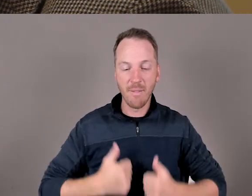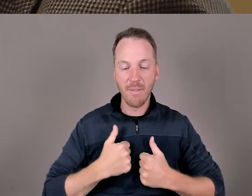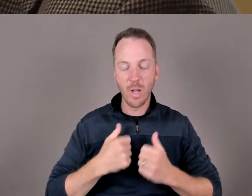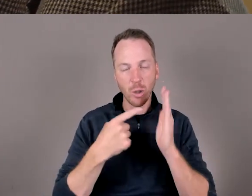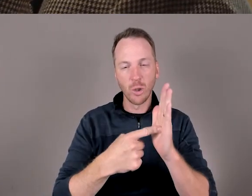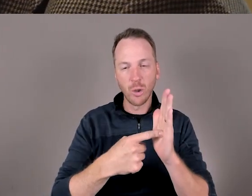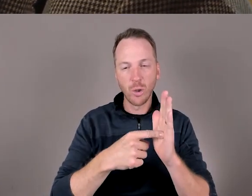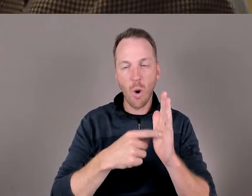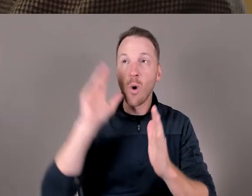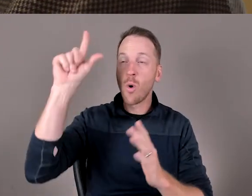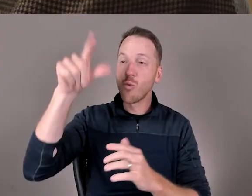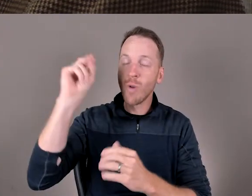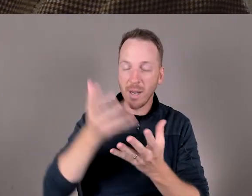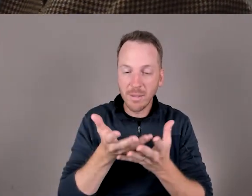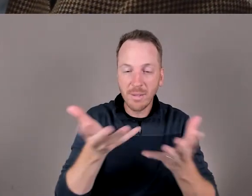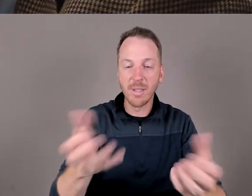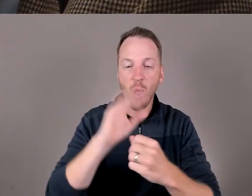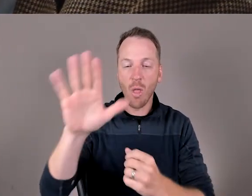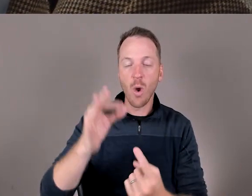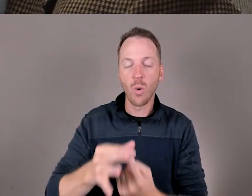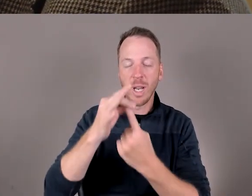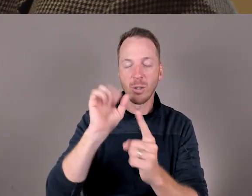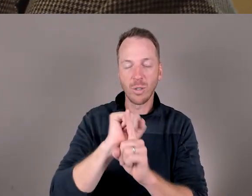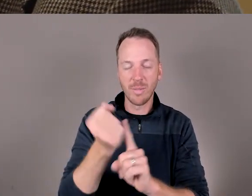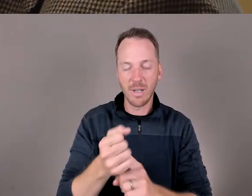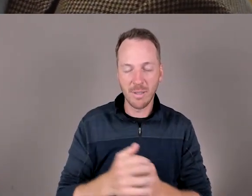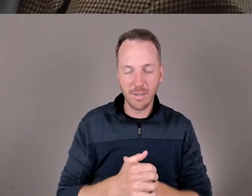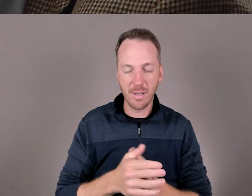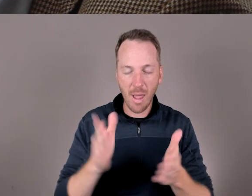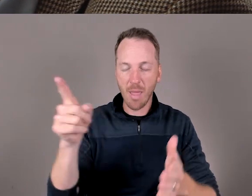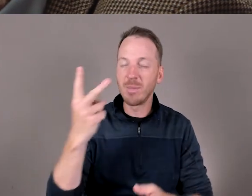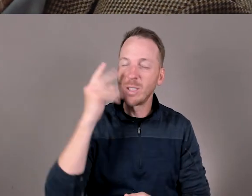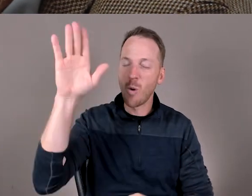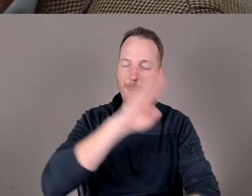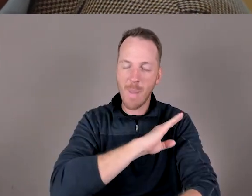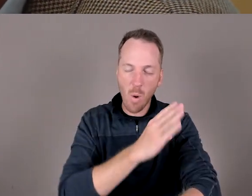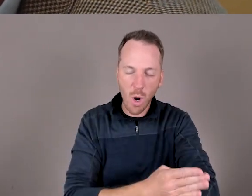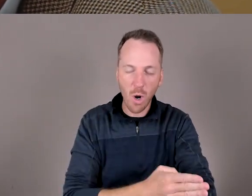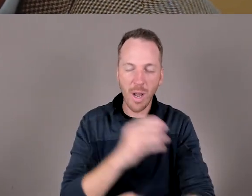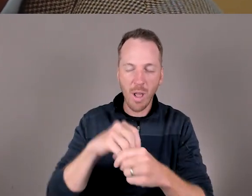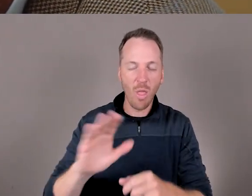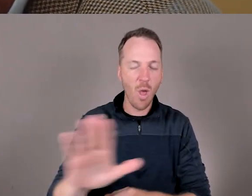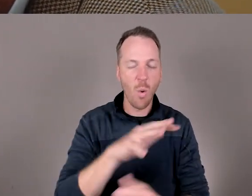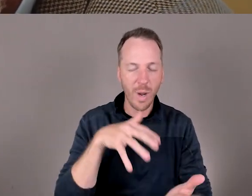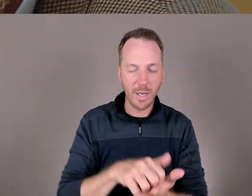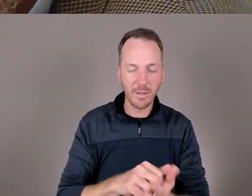Show them your grace in their unique circumstances. Let them see your power in their